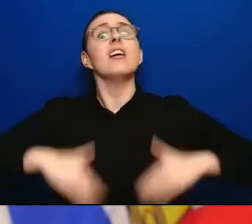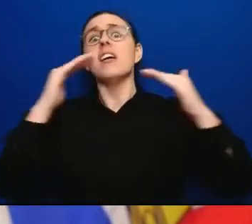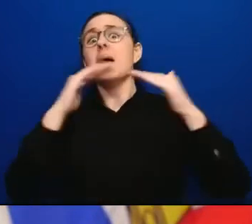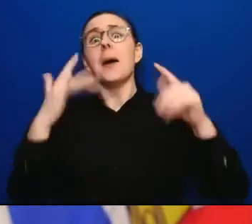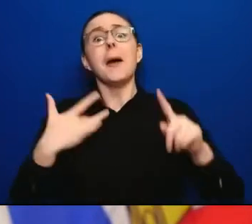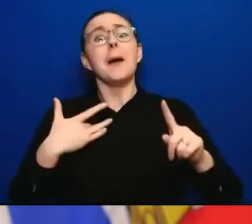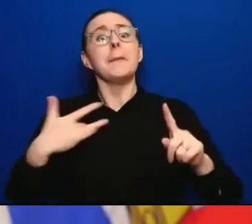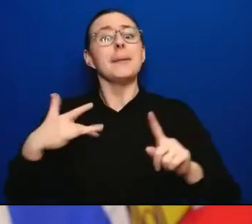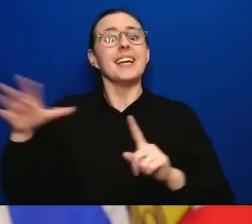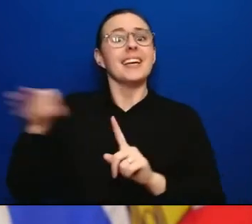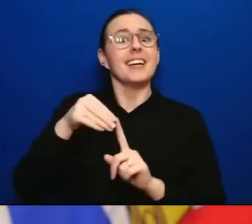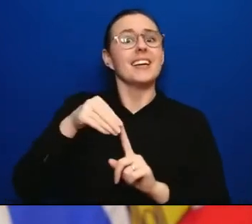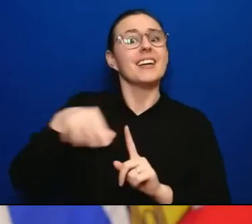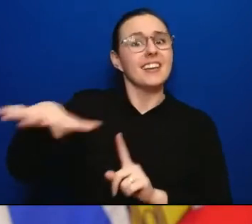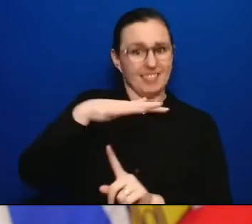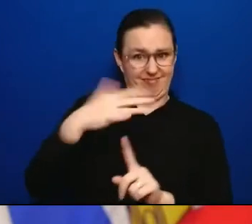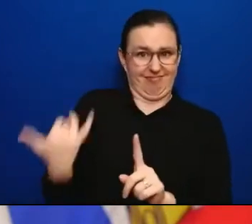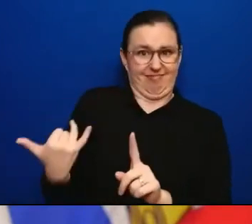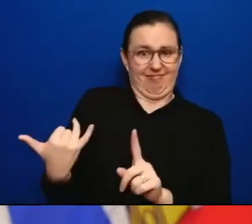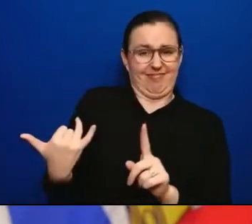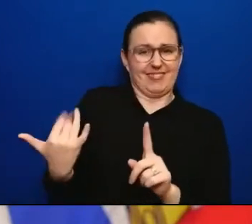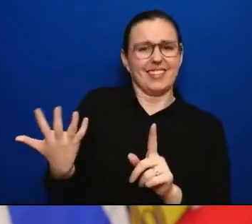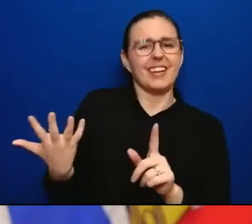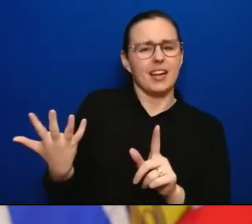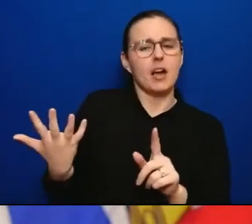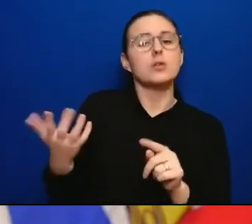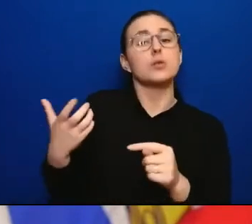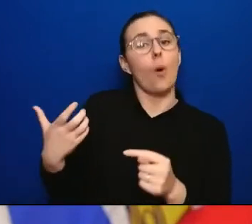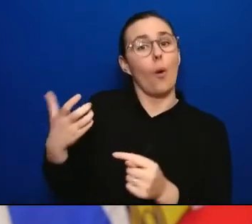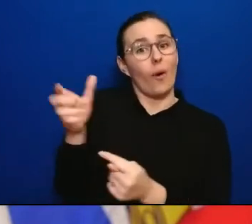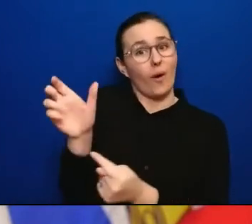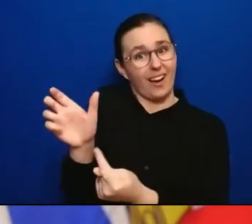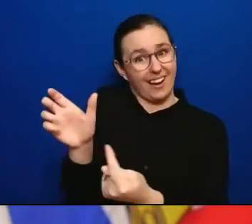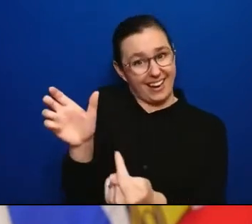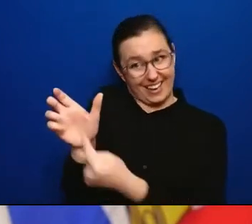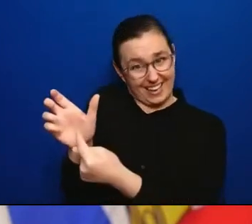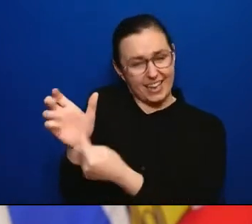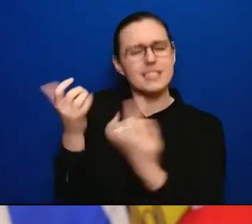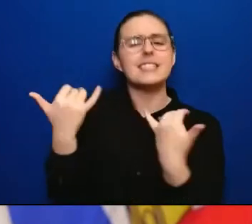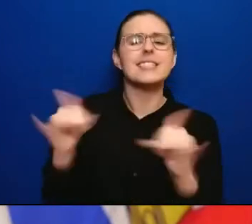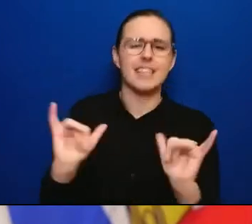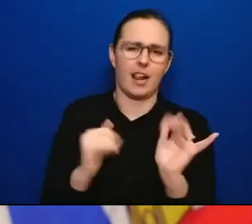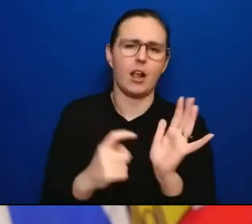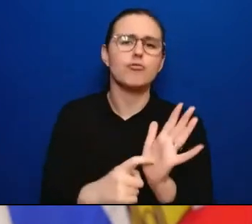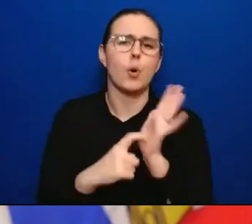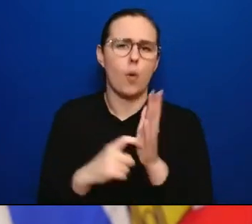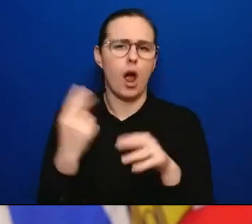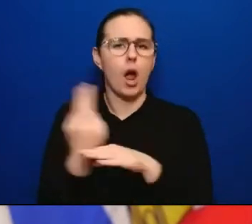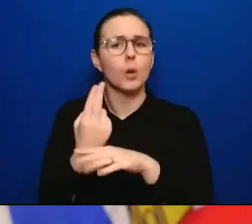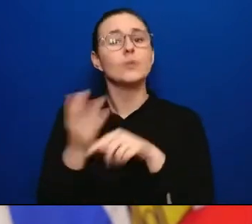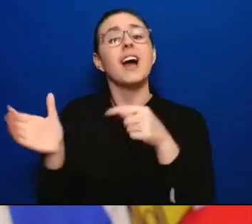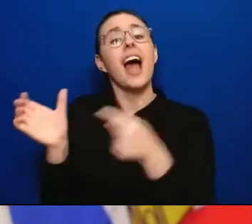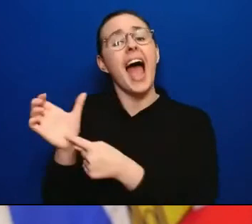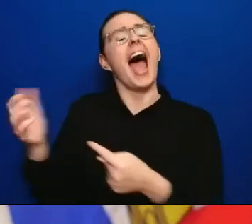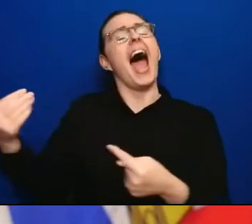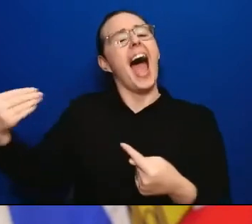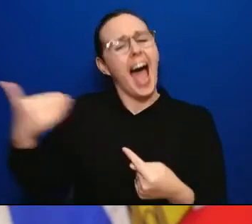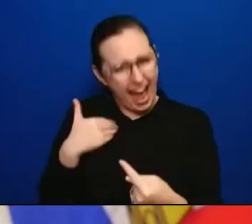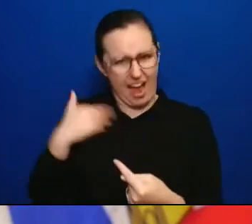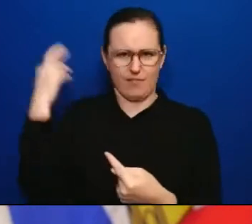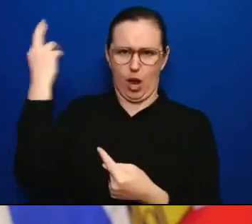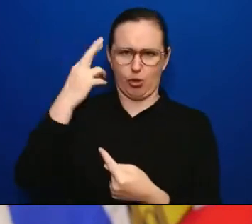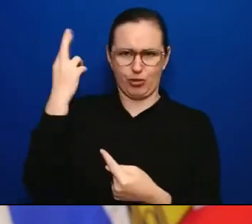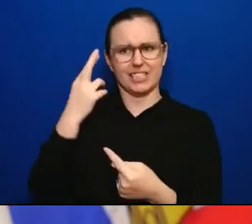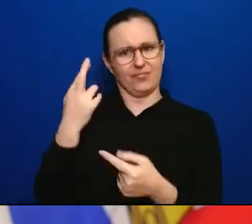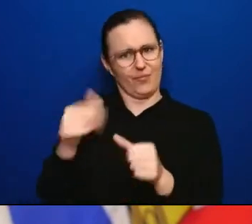we have ever had in this pandemic. So there is absolutely a purpose to why we are continuing to use the BC vaccine